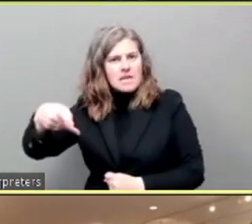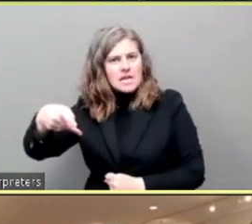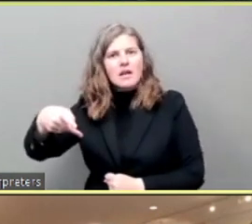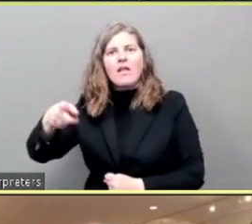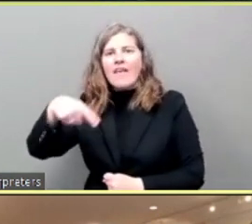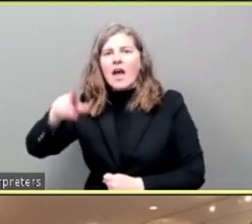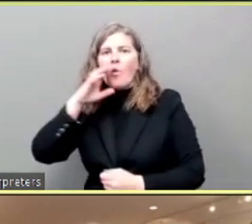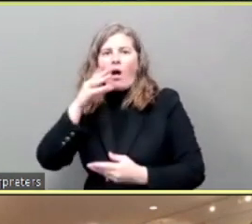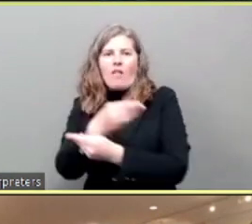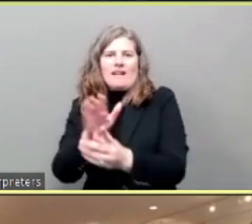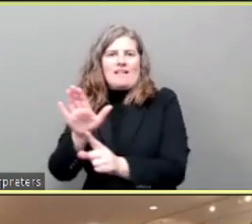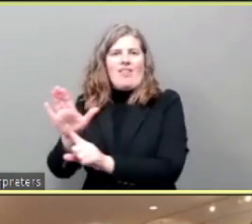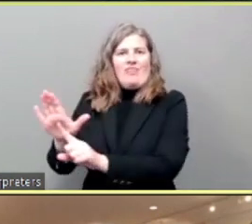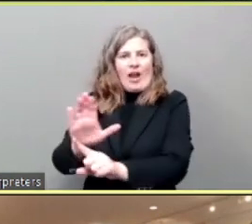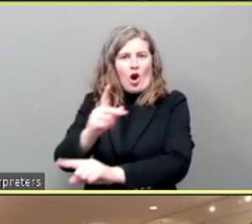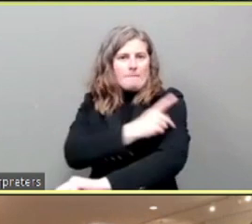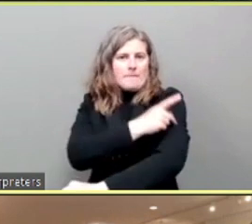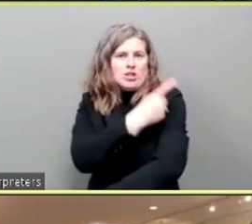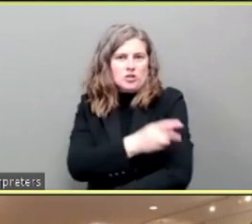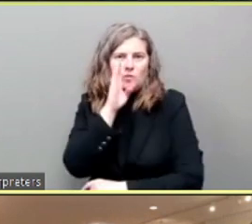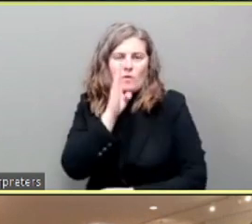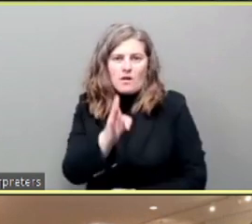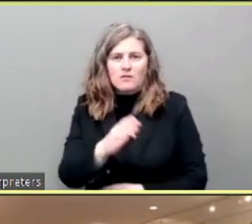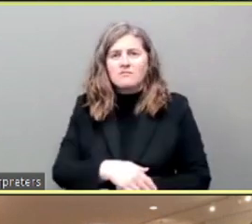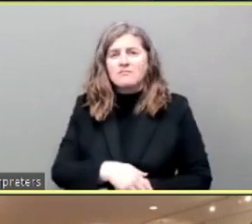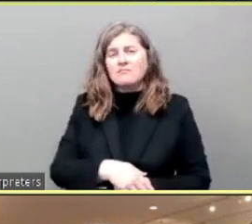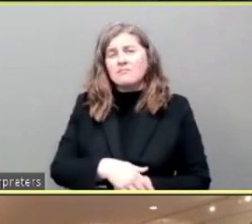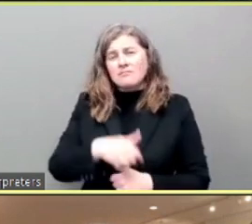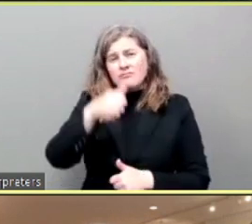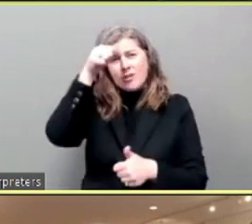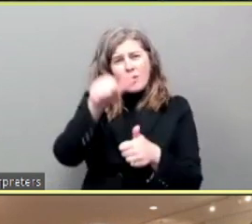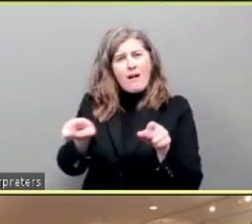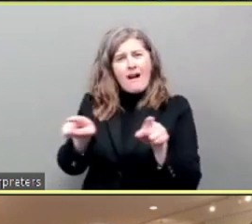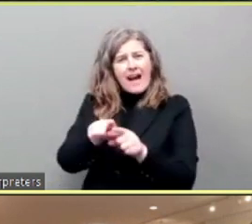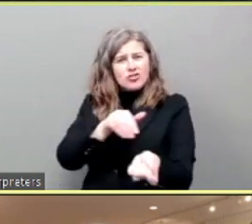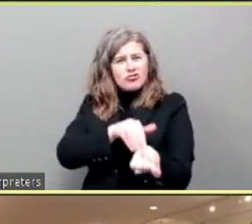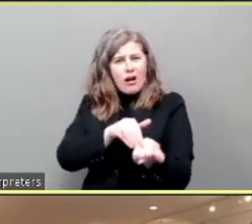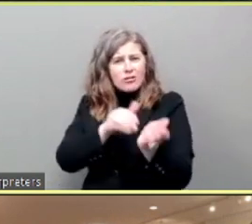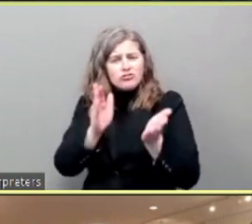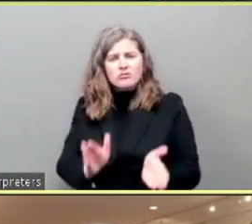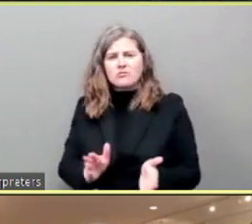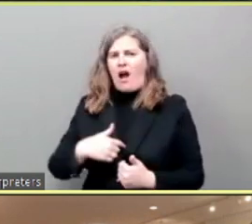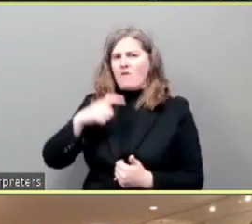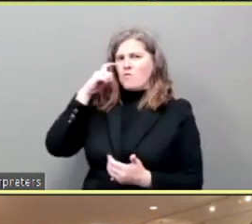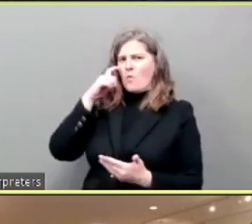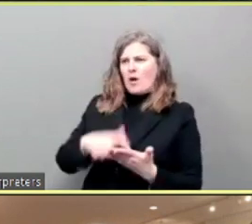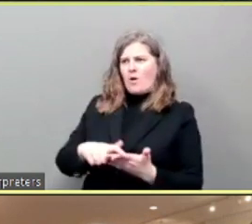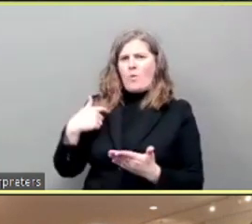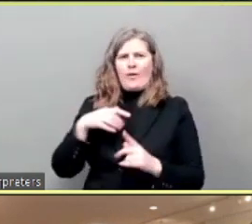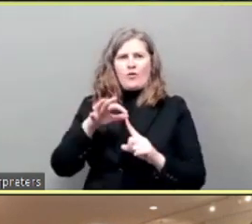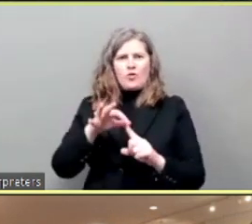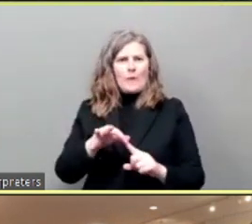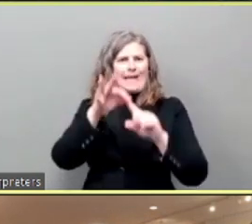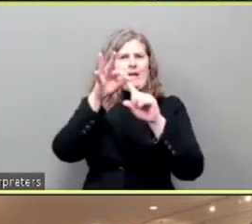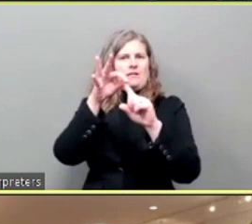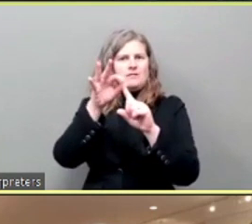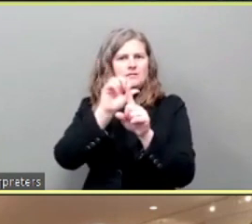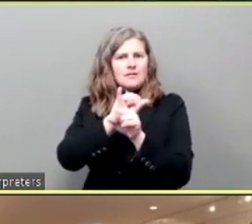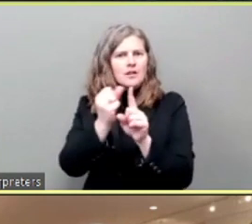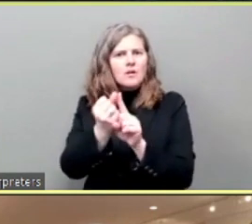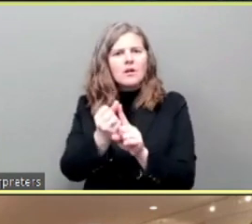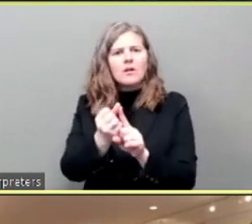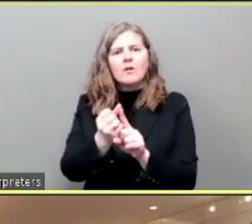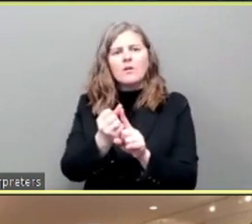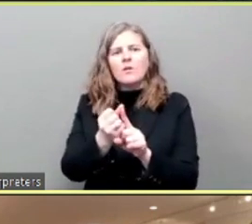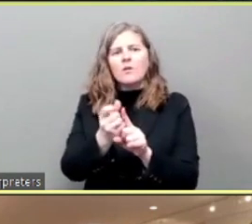vaccinate their patients. And keep in mind, as a primary care provider, I recognize that we are in a unique position to hold